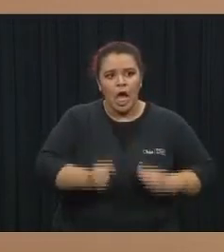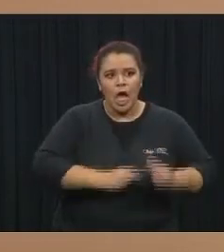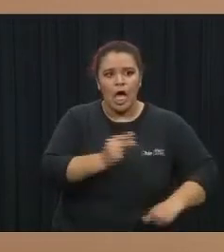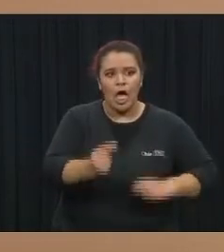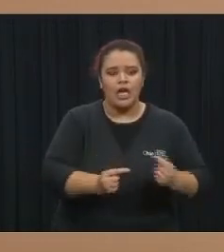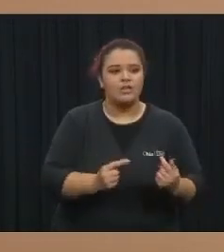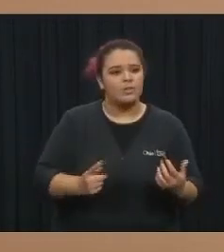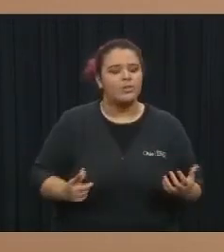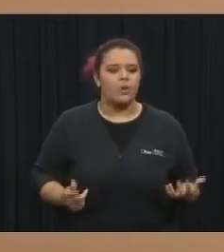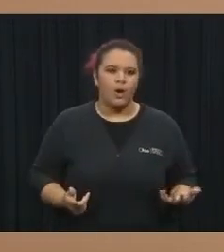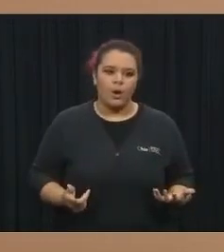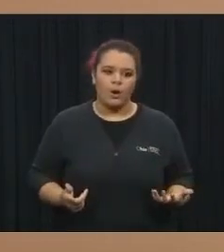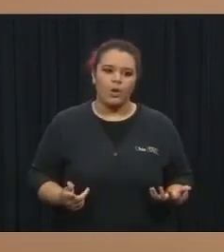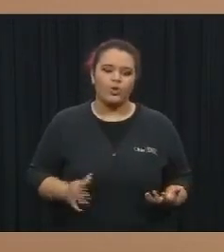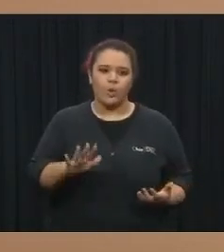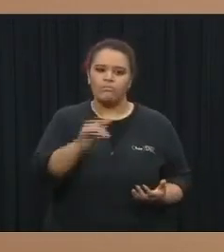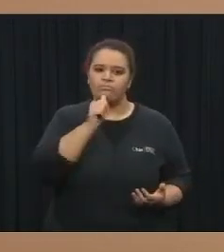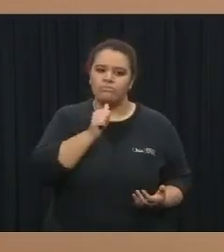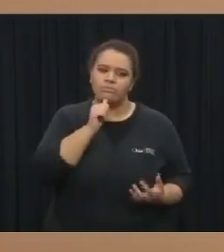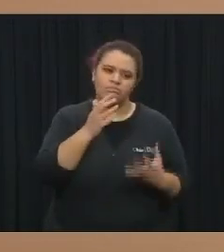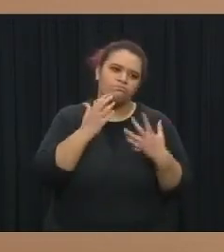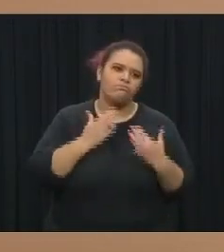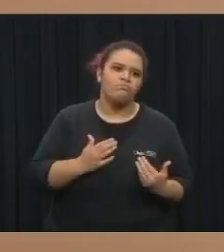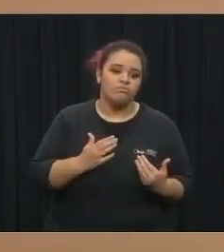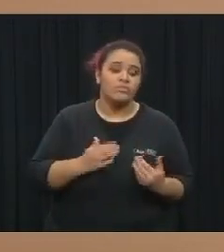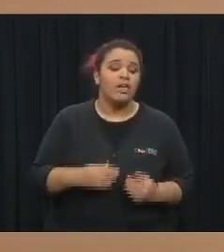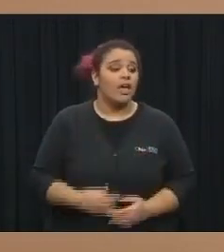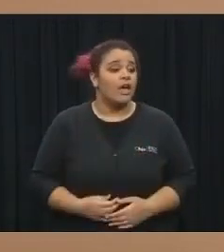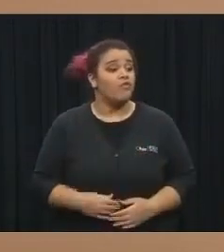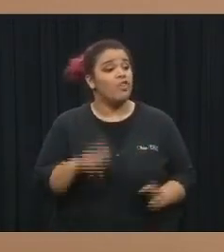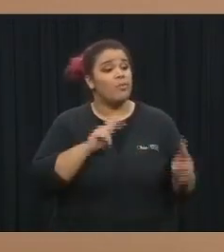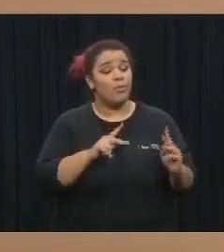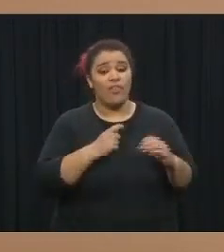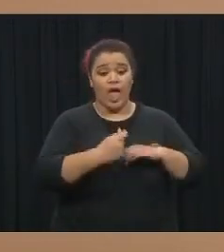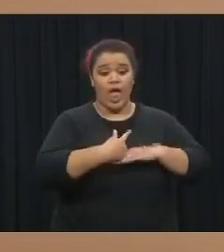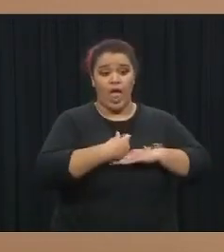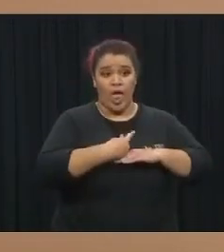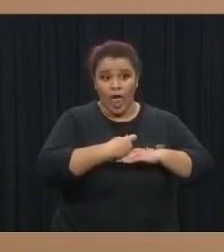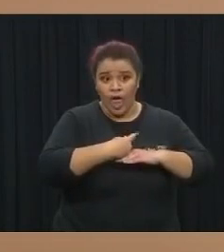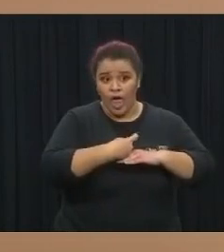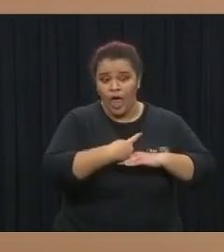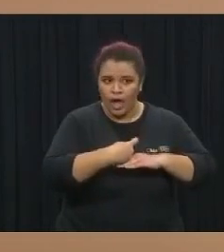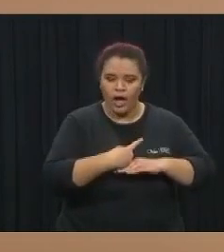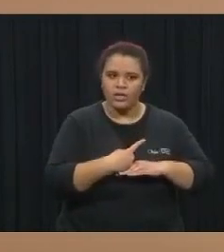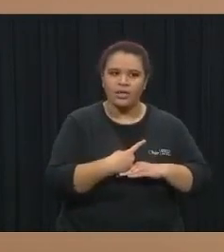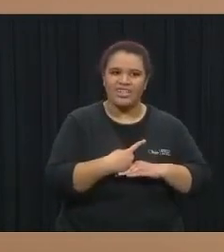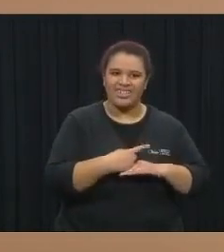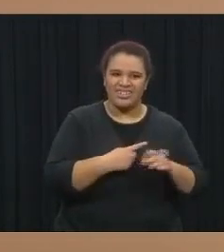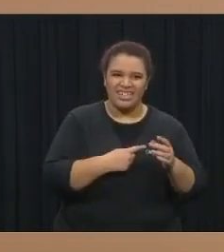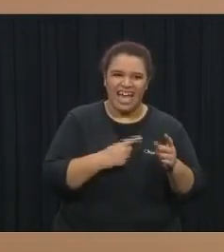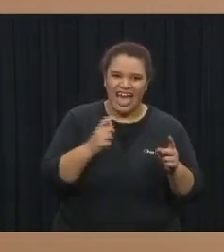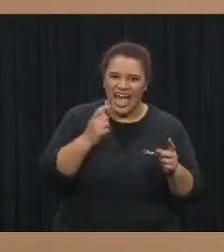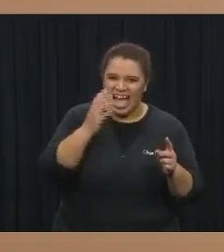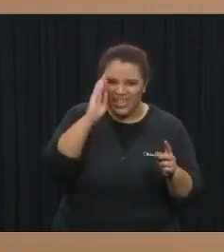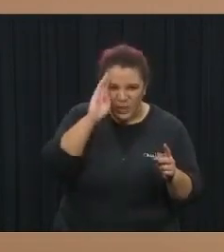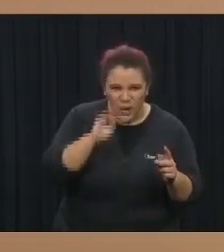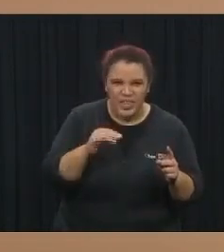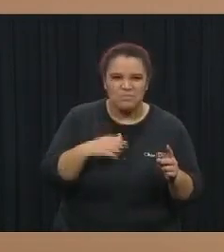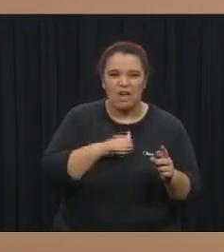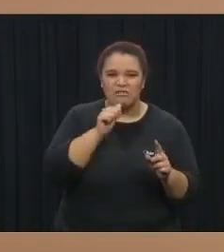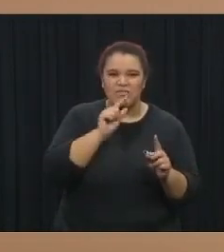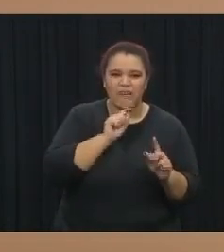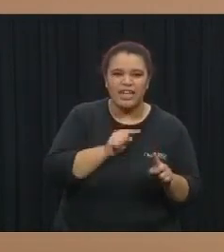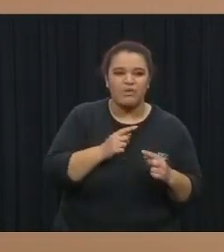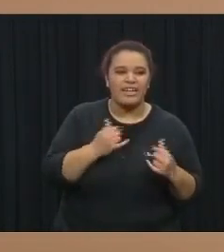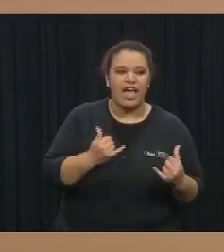all the people who I am not writing back or responding right now. I have teams of people digging through things, but this was really an